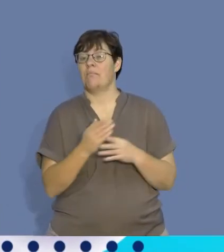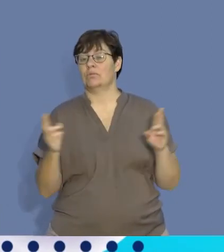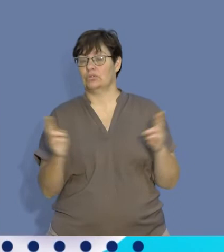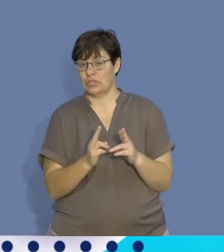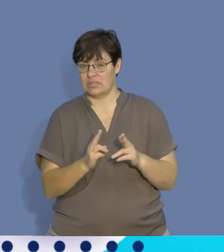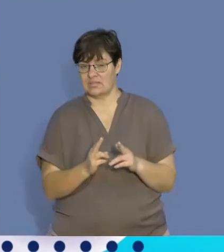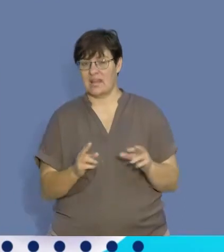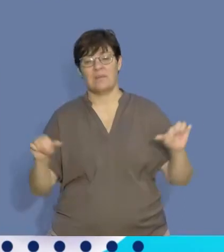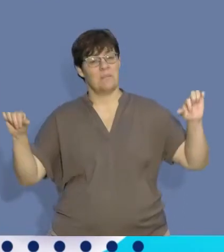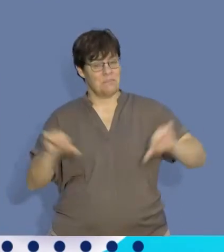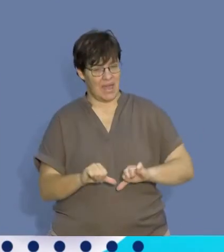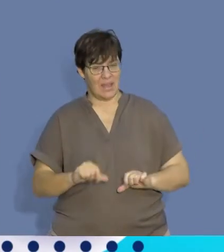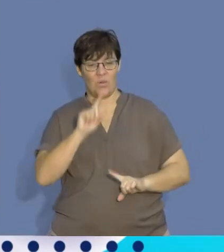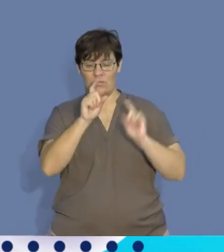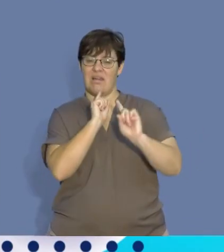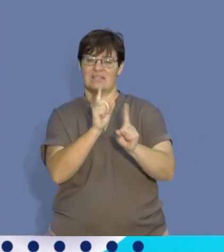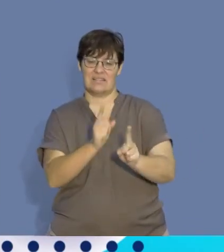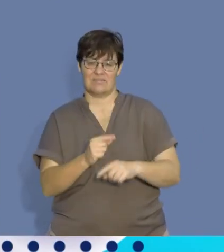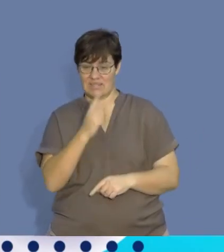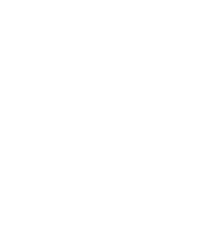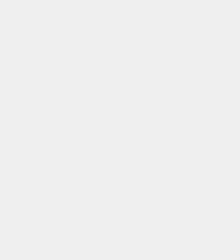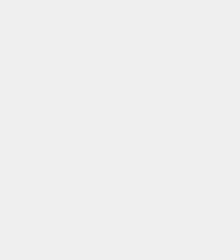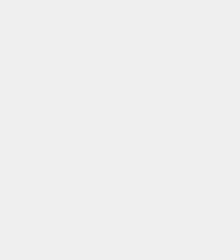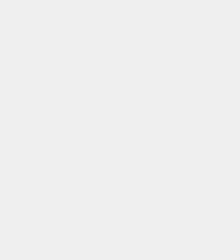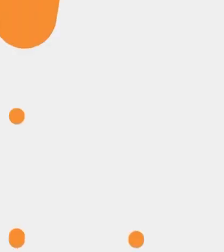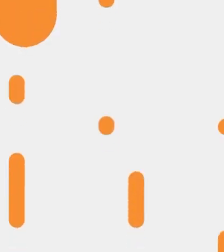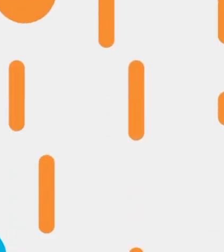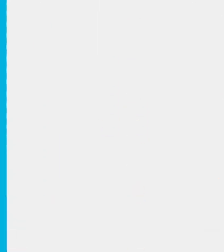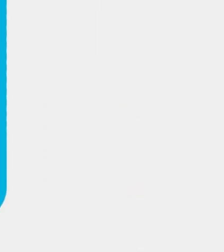we'll do some more questions when you get back. See you in a couple of minutes.